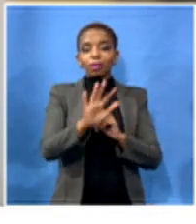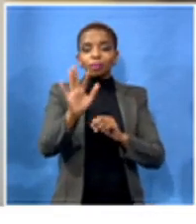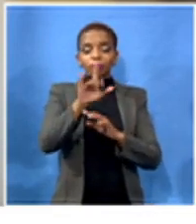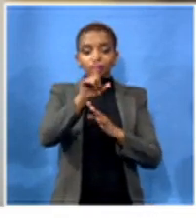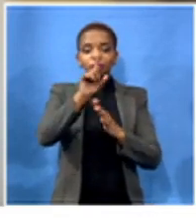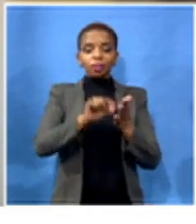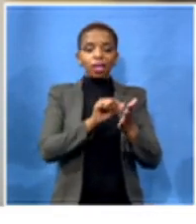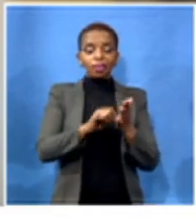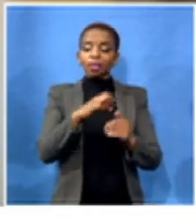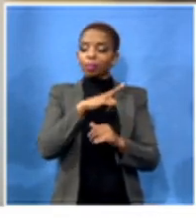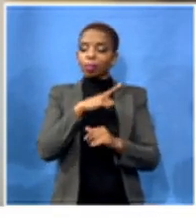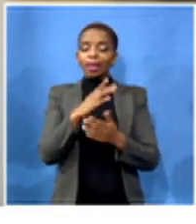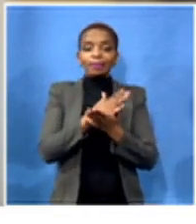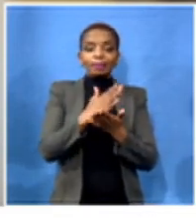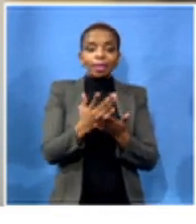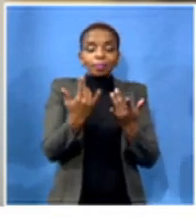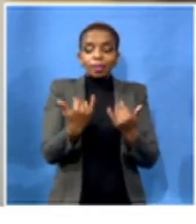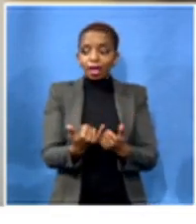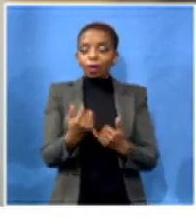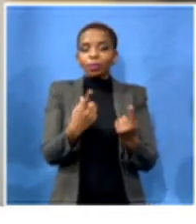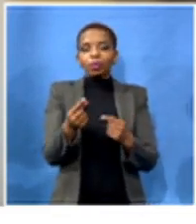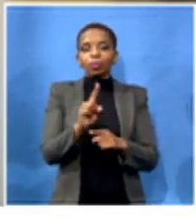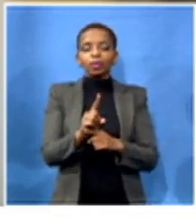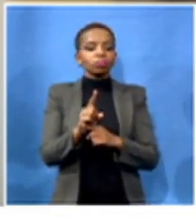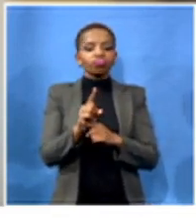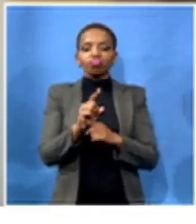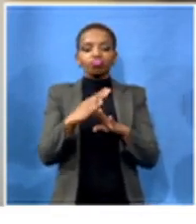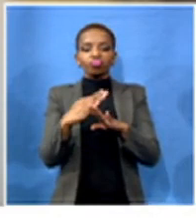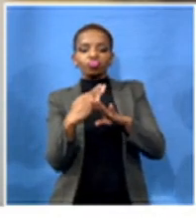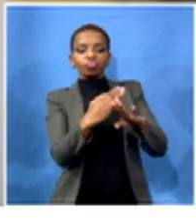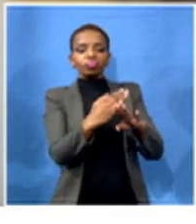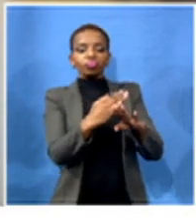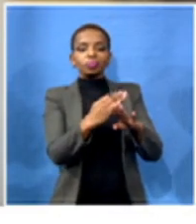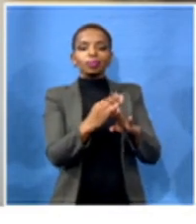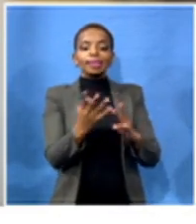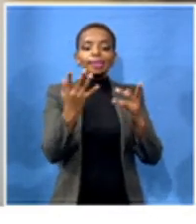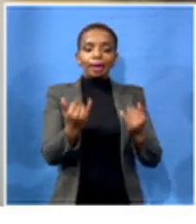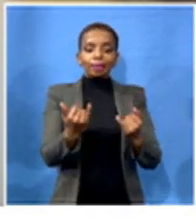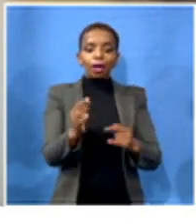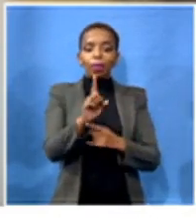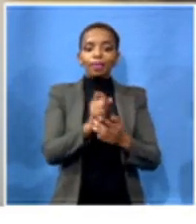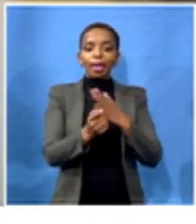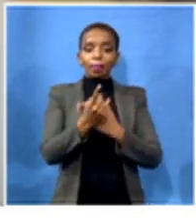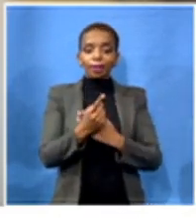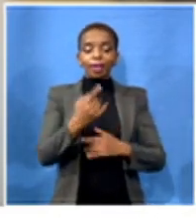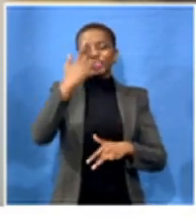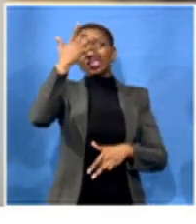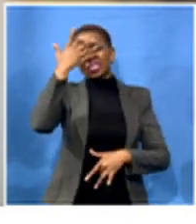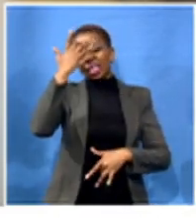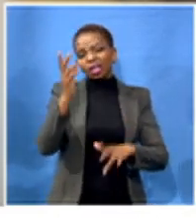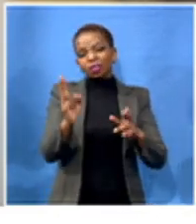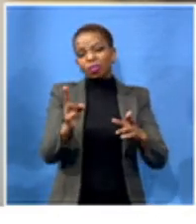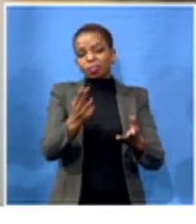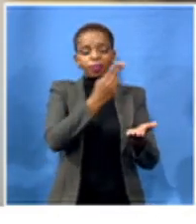decision to push them back. What was surprising, though, around the medical admissions, because the schemes